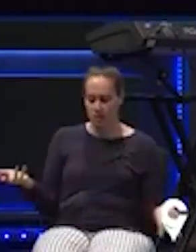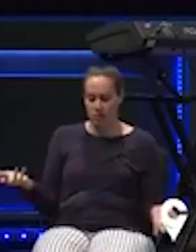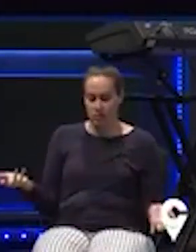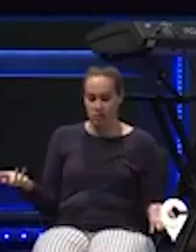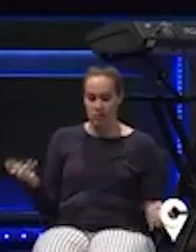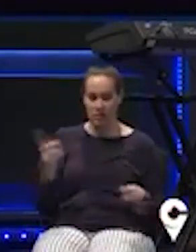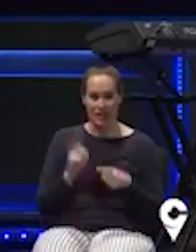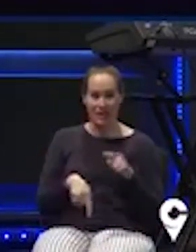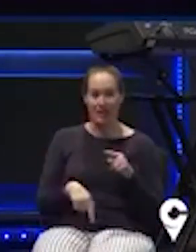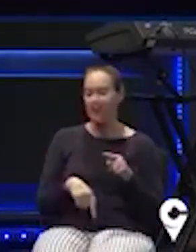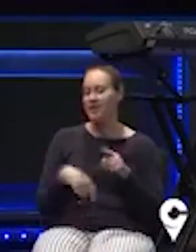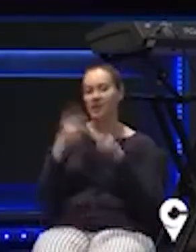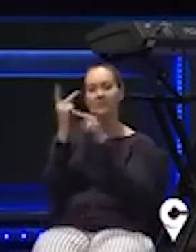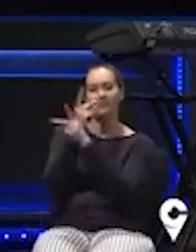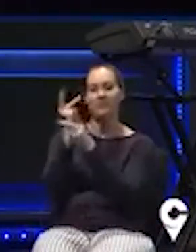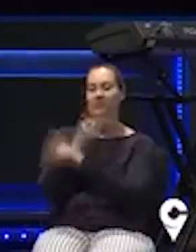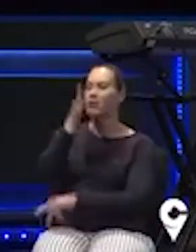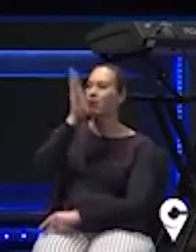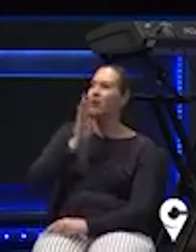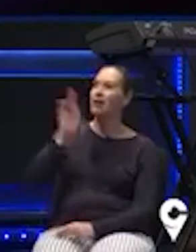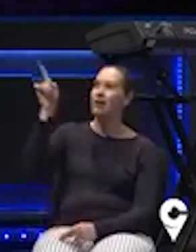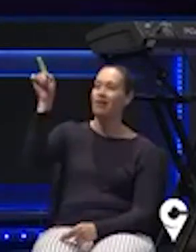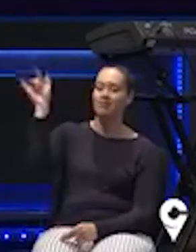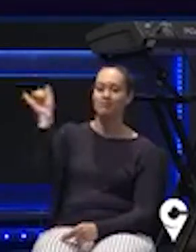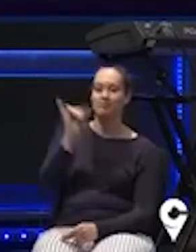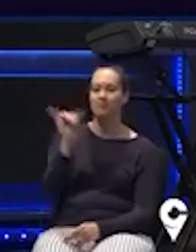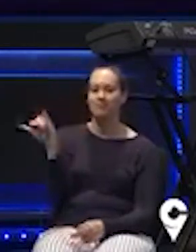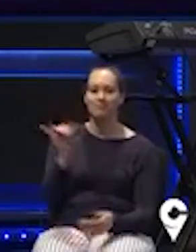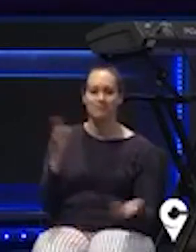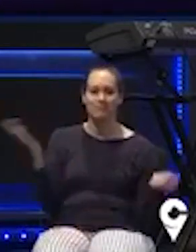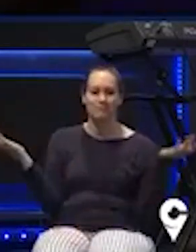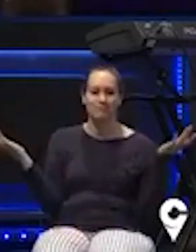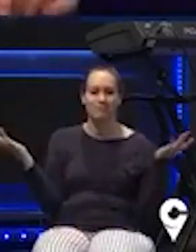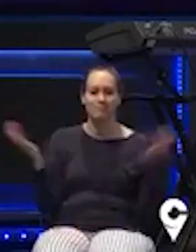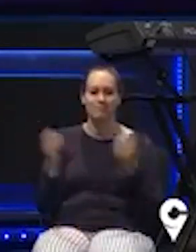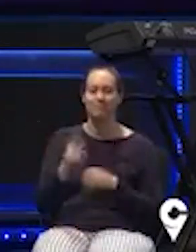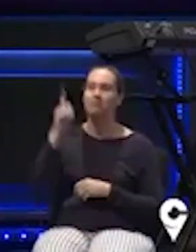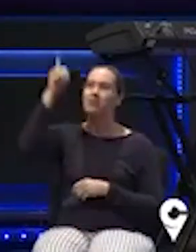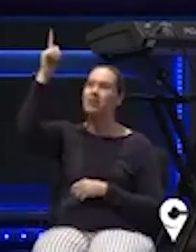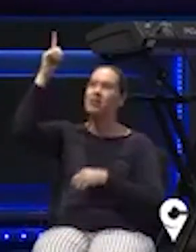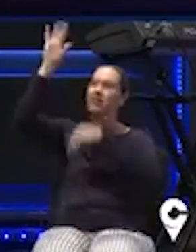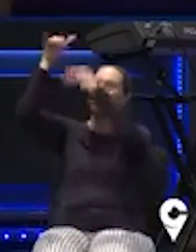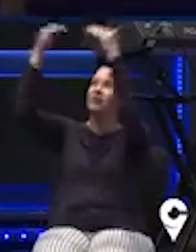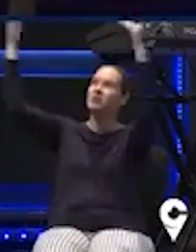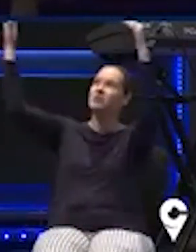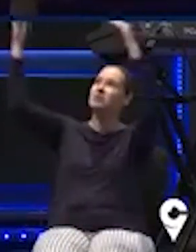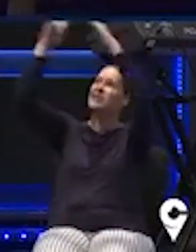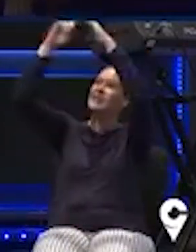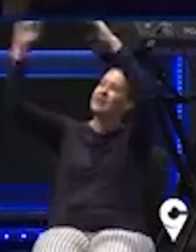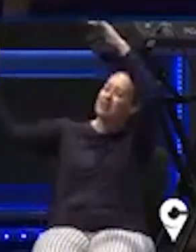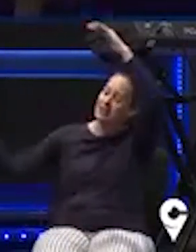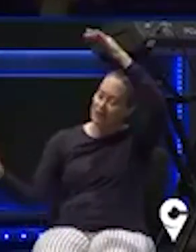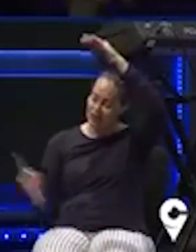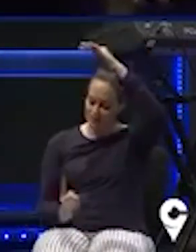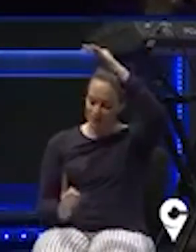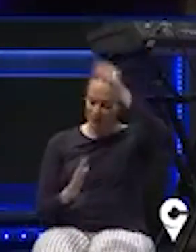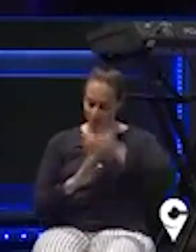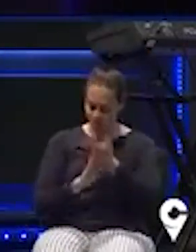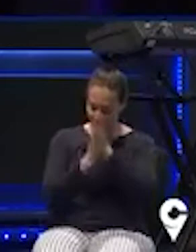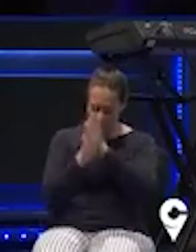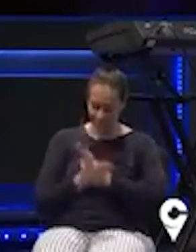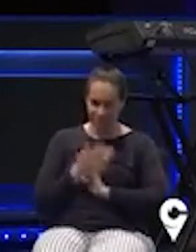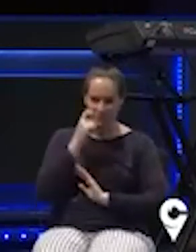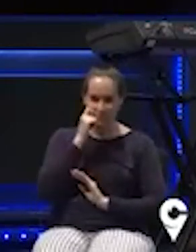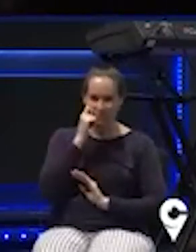And I can't figure out God. That's how big he is. He left heaven and was incarnated into flesh,